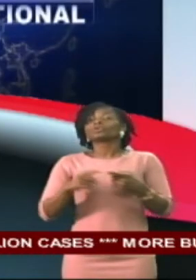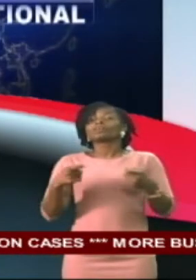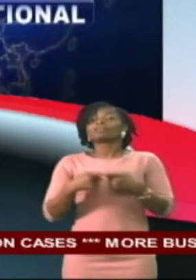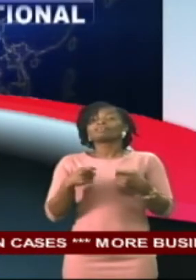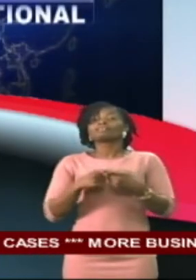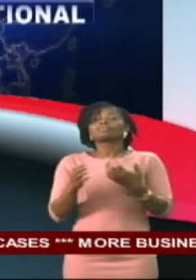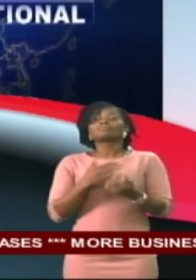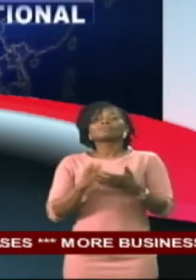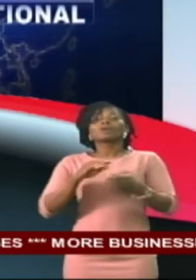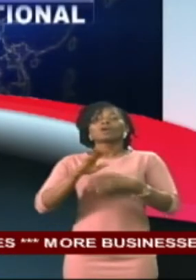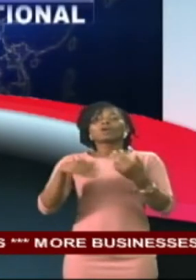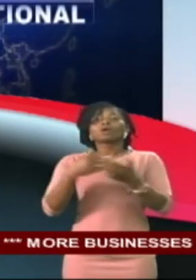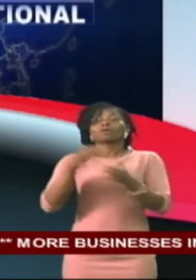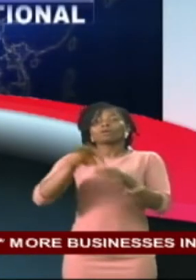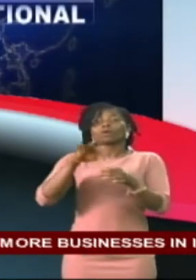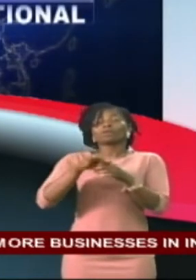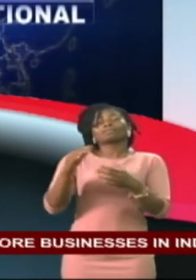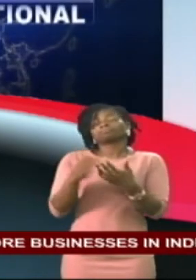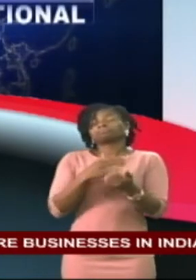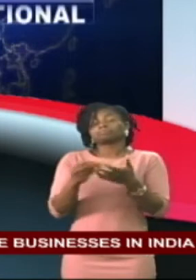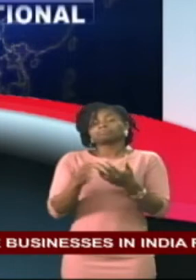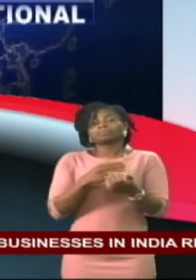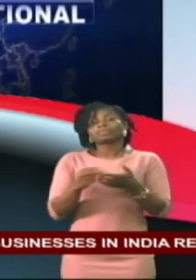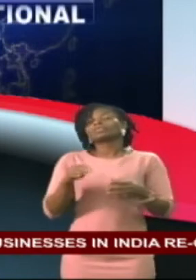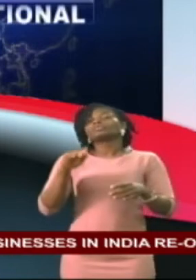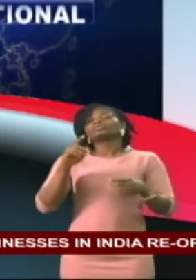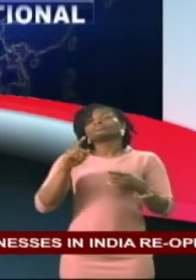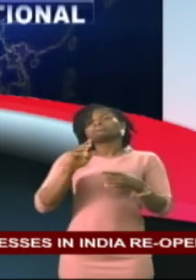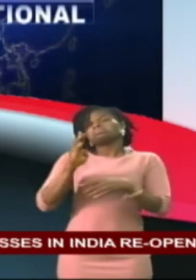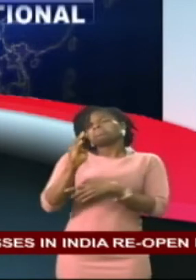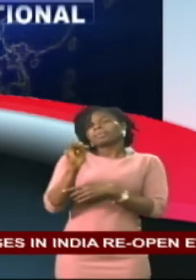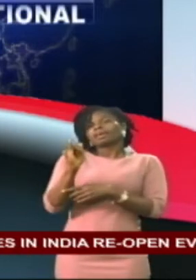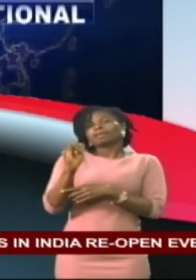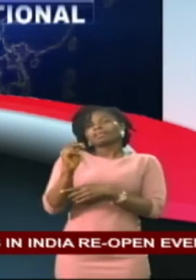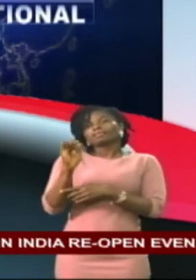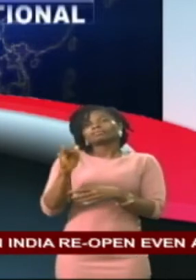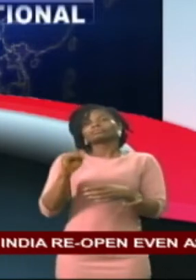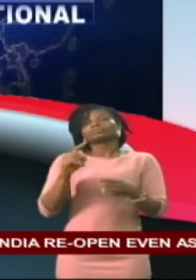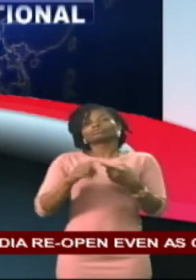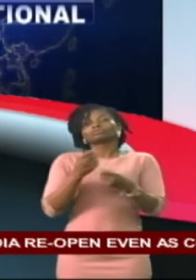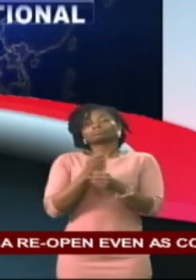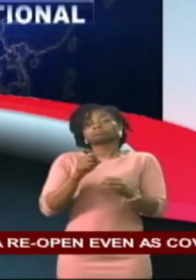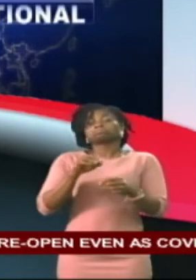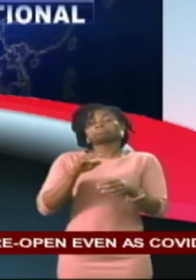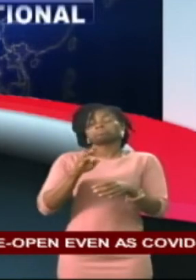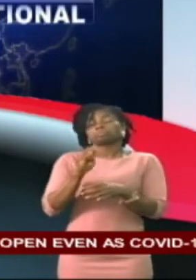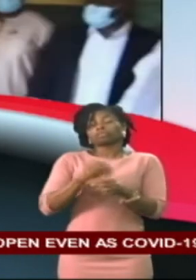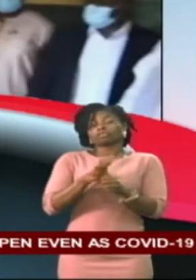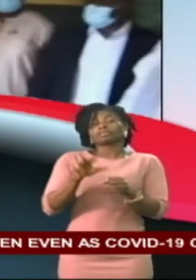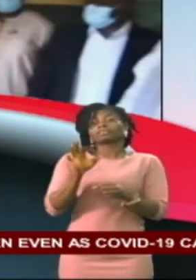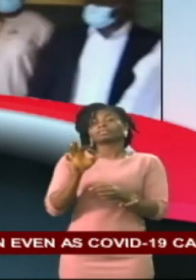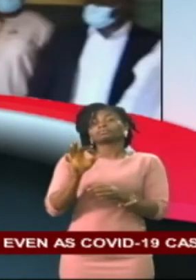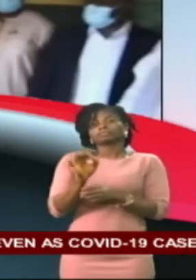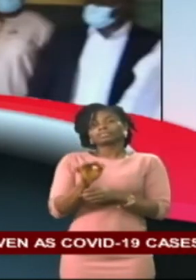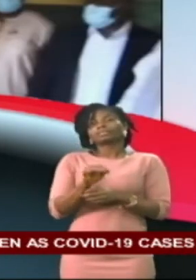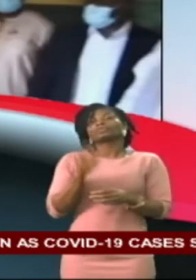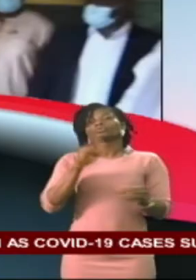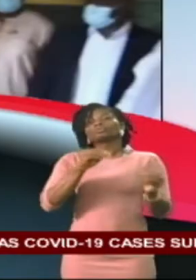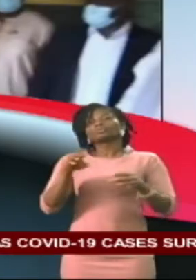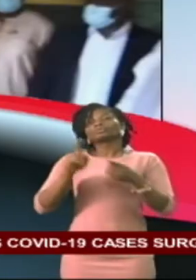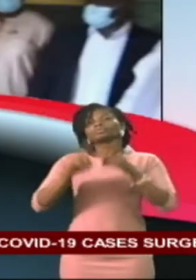all efforts made so far by INEC for safe conduct of elections during COVID-19 will be put to test this Saturday for